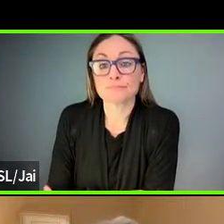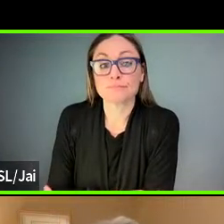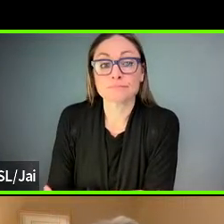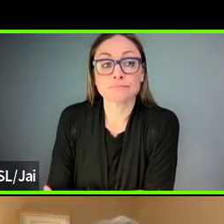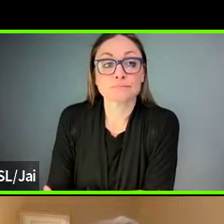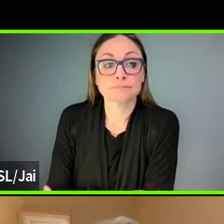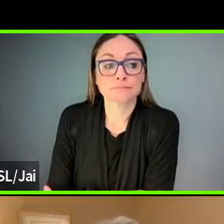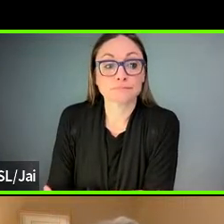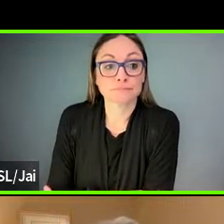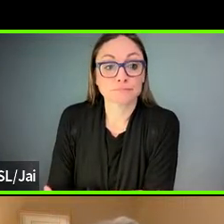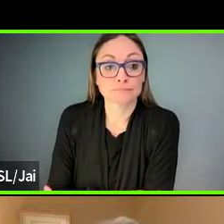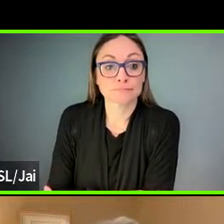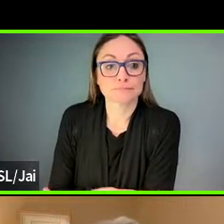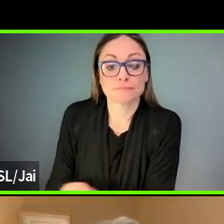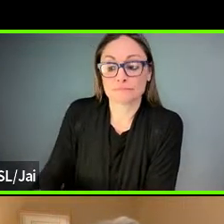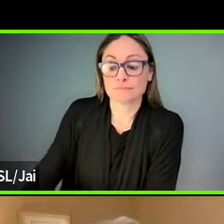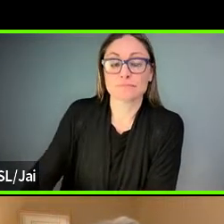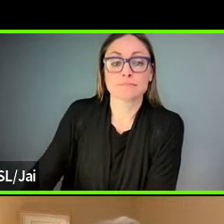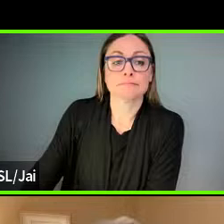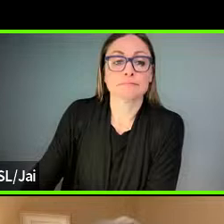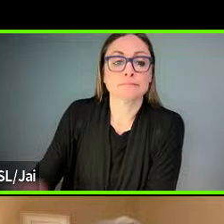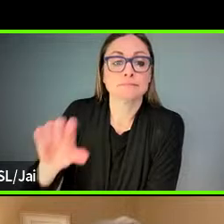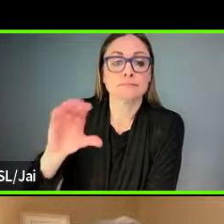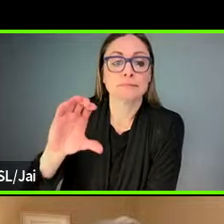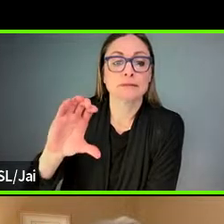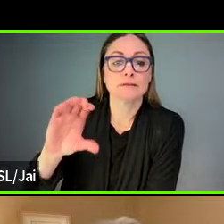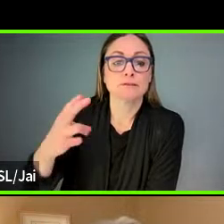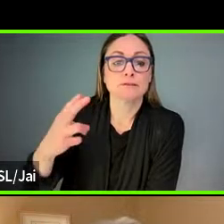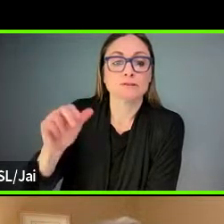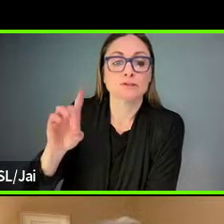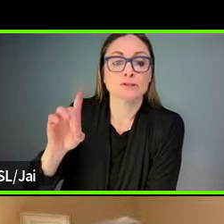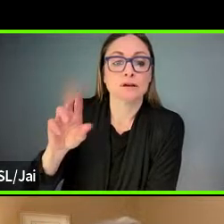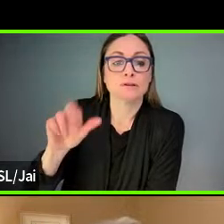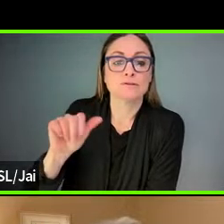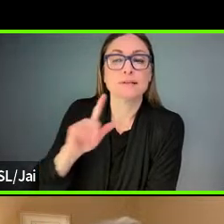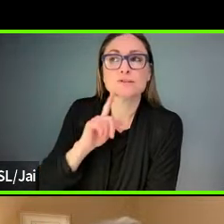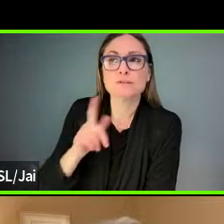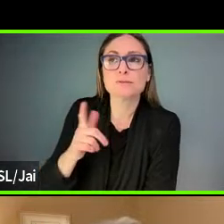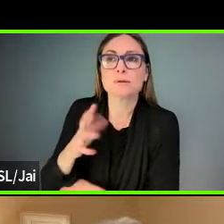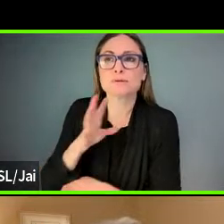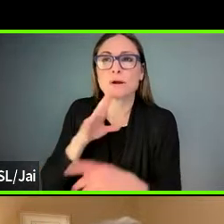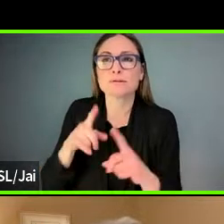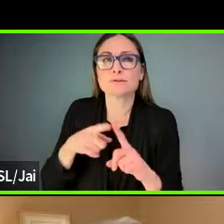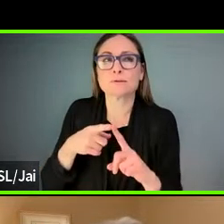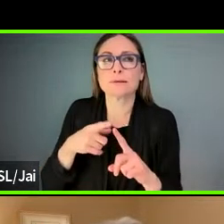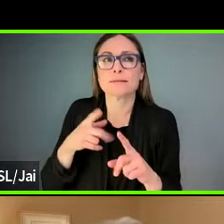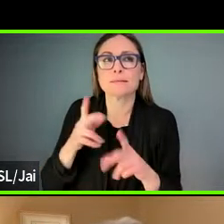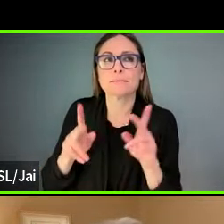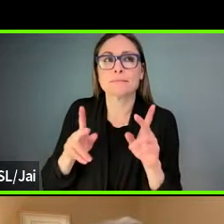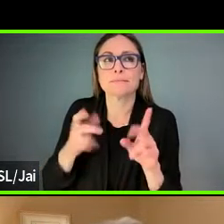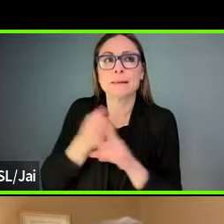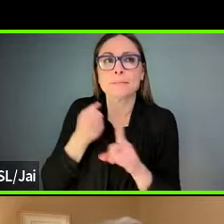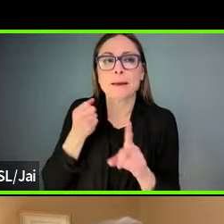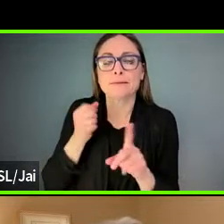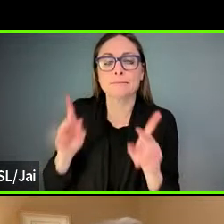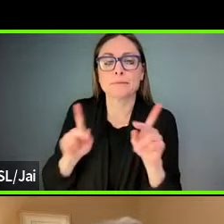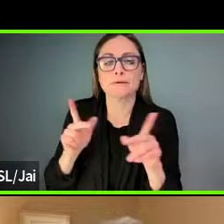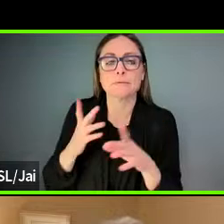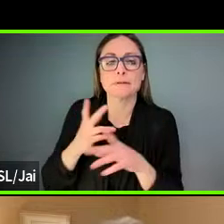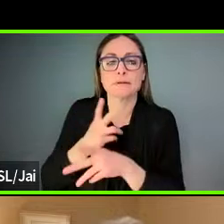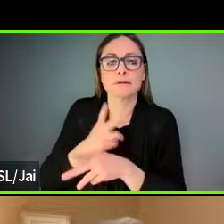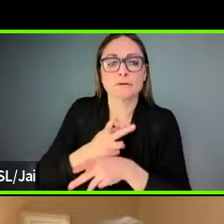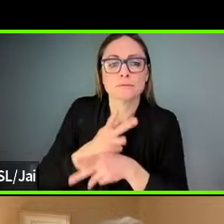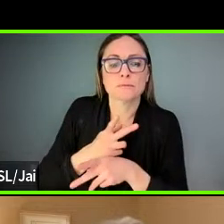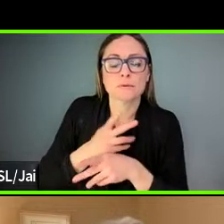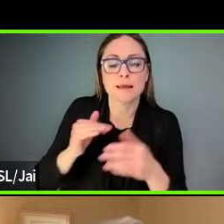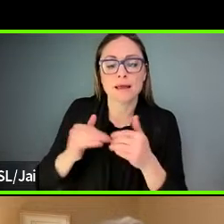Chandra? So I think that we can speak to the impact that people have been very cautious about thinking about how we're